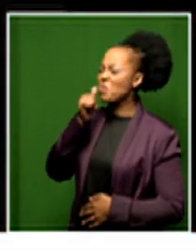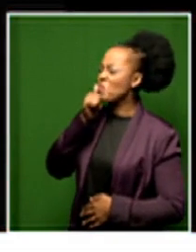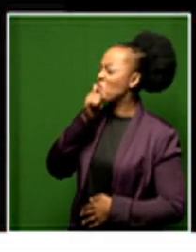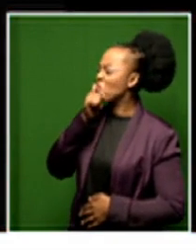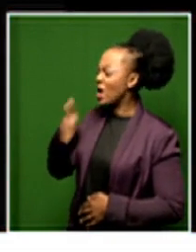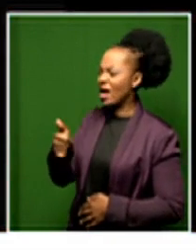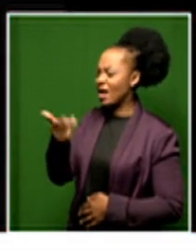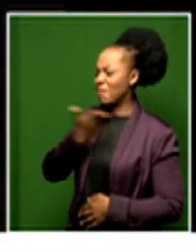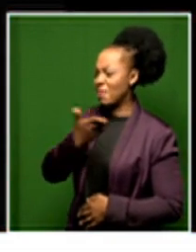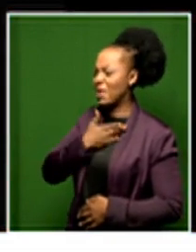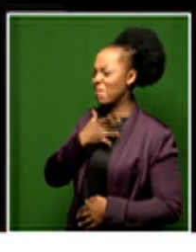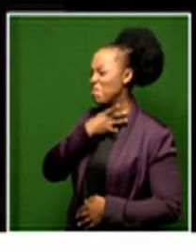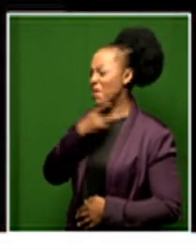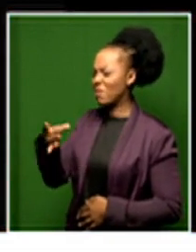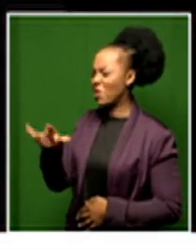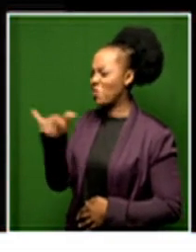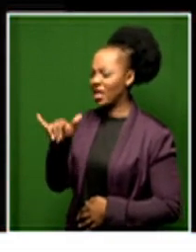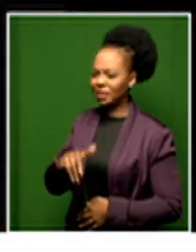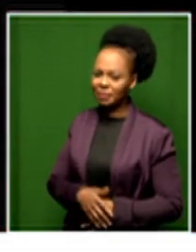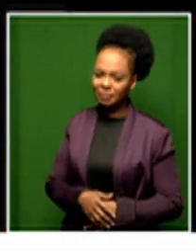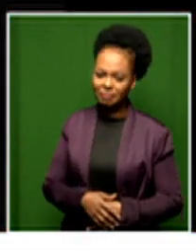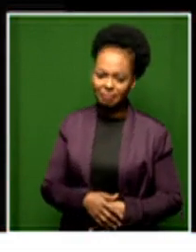should have in their kitchen cupboards?